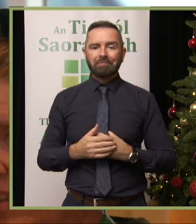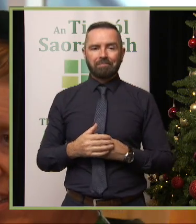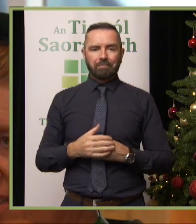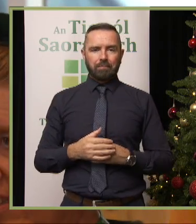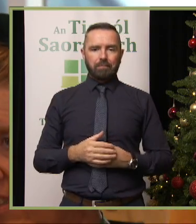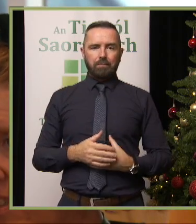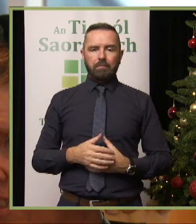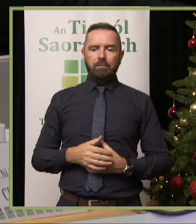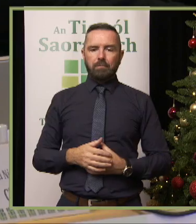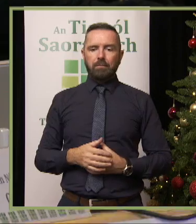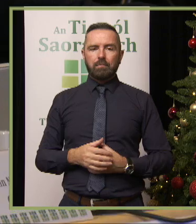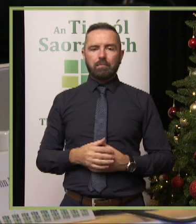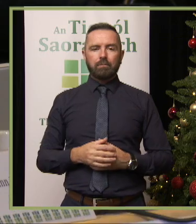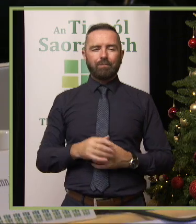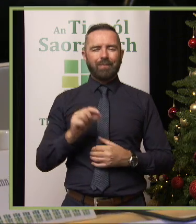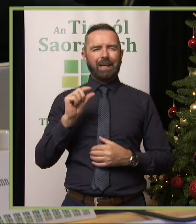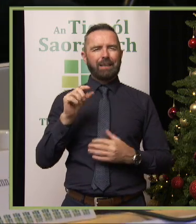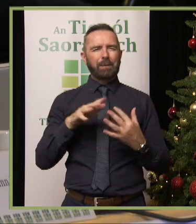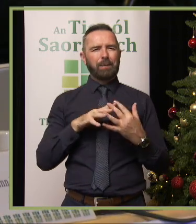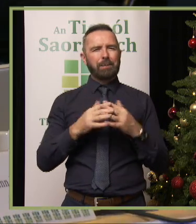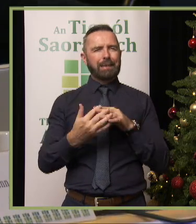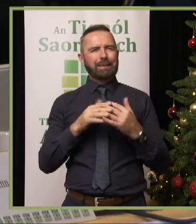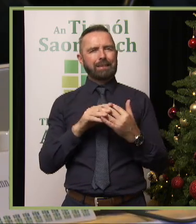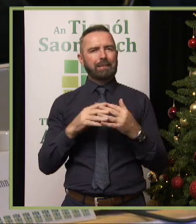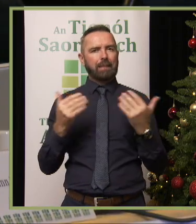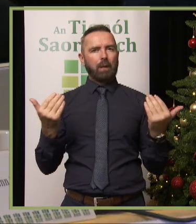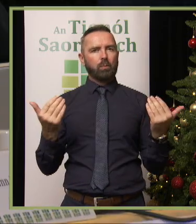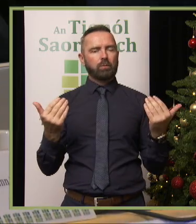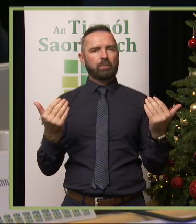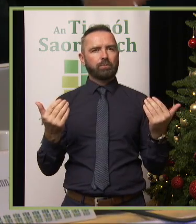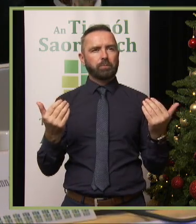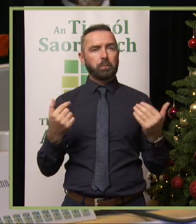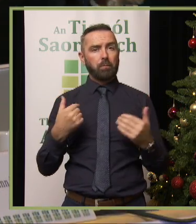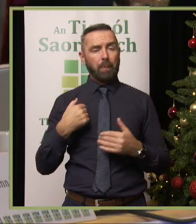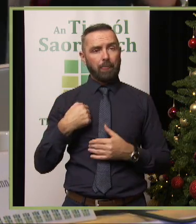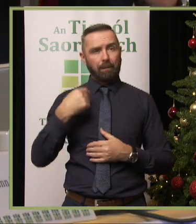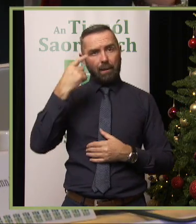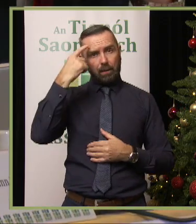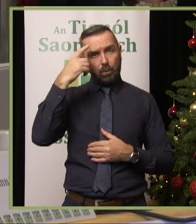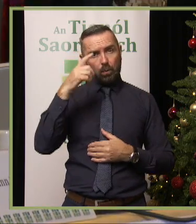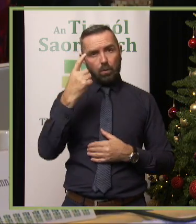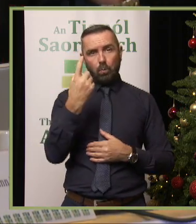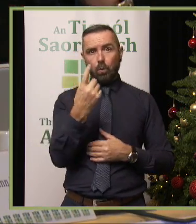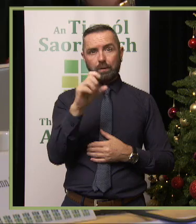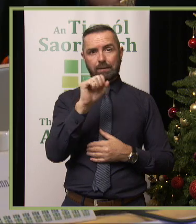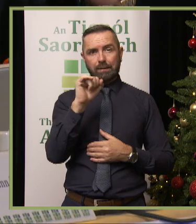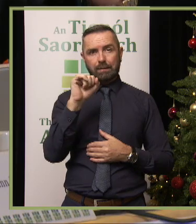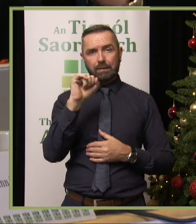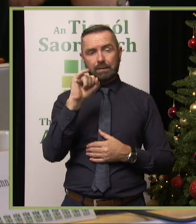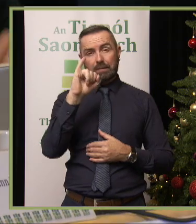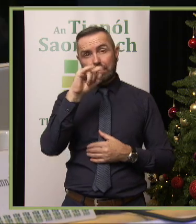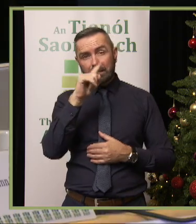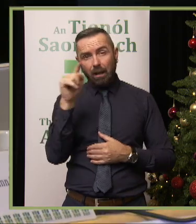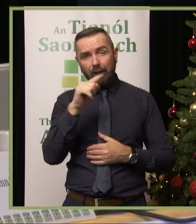This is messy now, but while I think a one-size-fits-all policy approach is not appropriate, is important to put